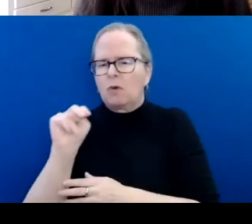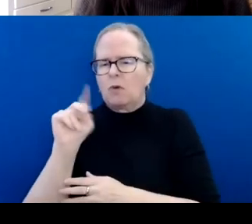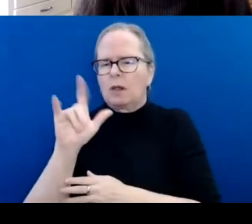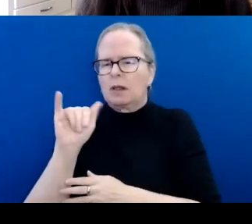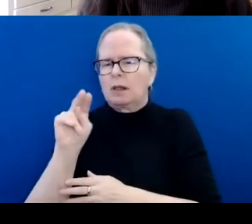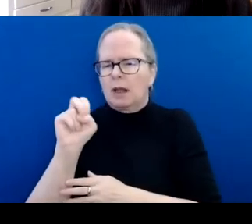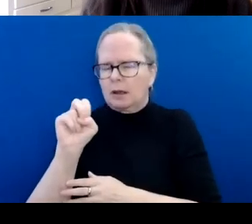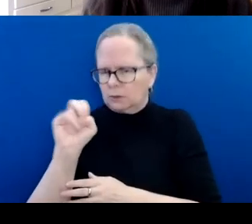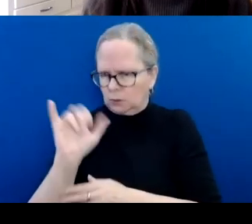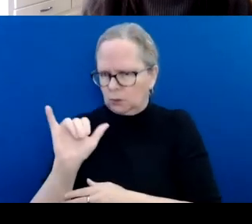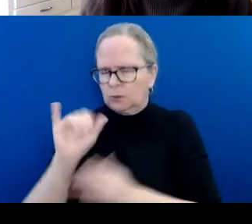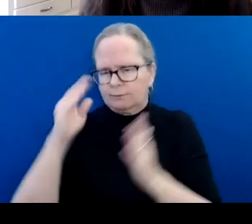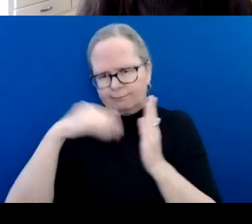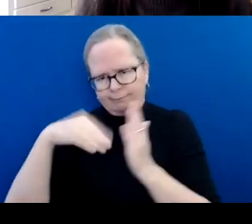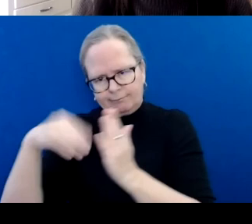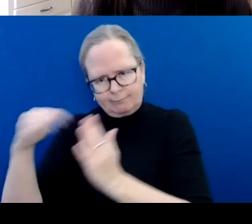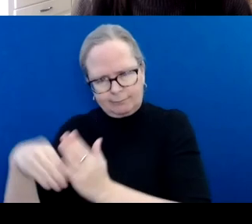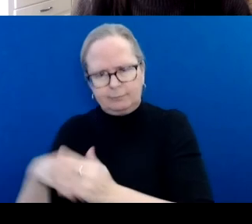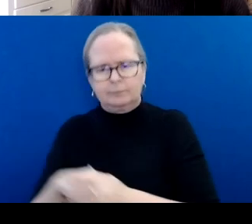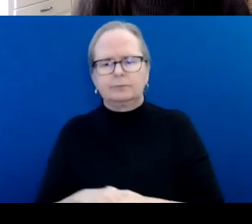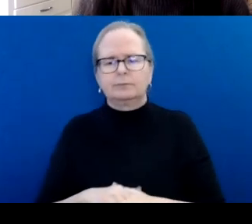All questions in this form are optional.